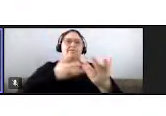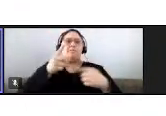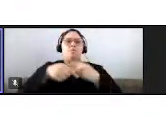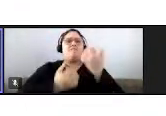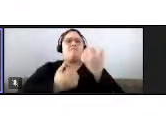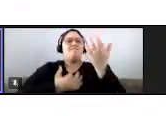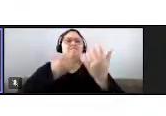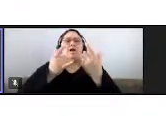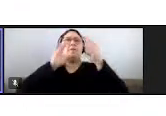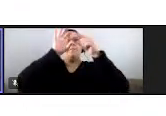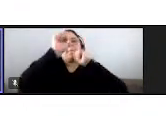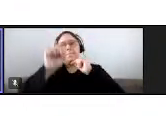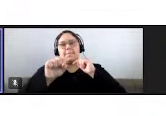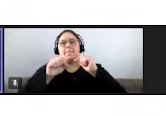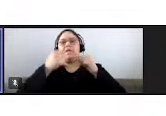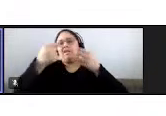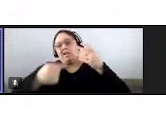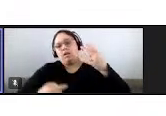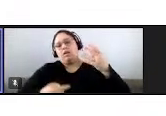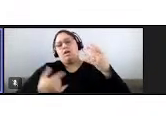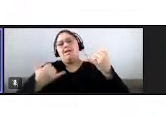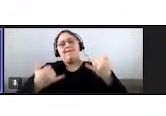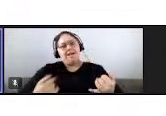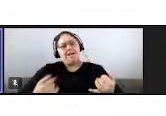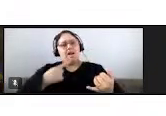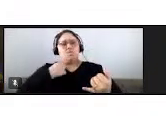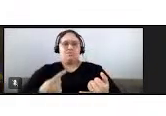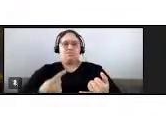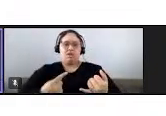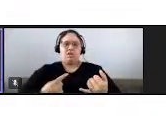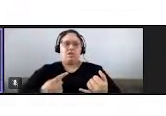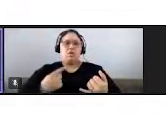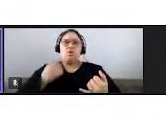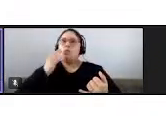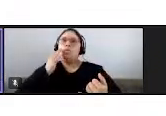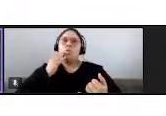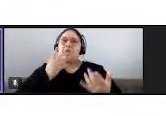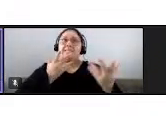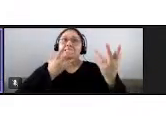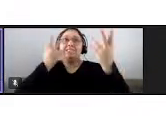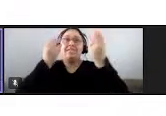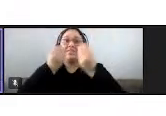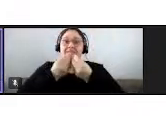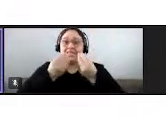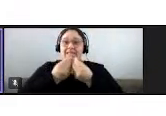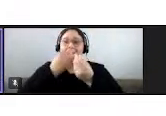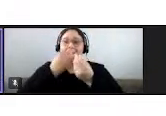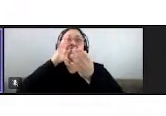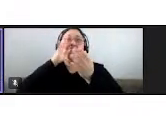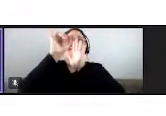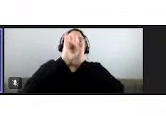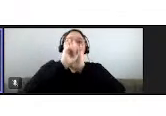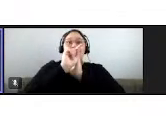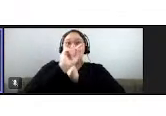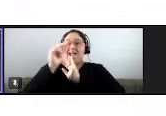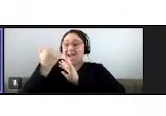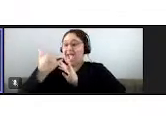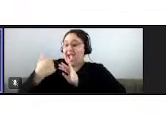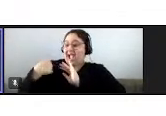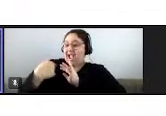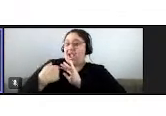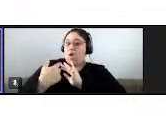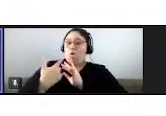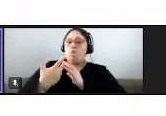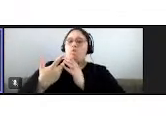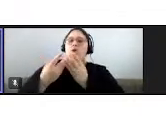fire detection and all that. Now we are saying, by when will those things that have been identified now